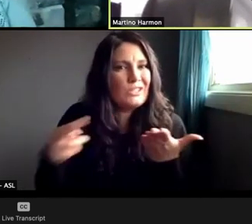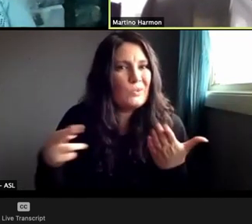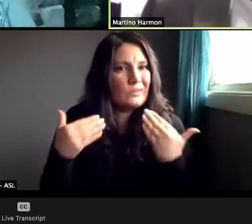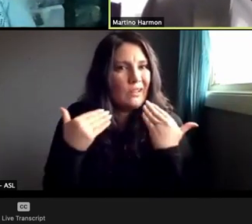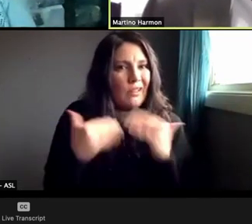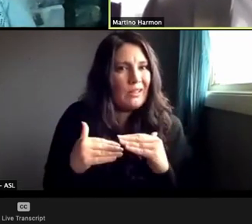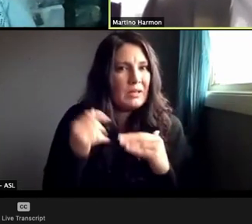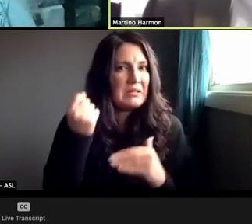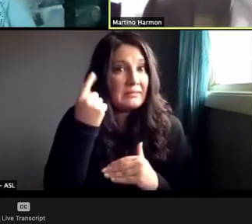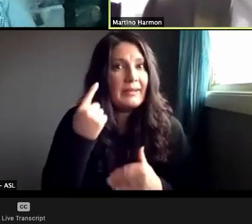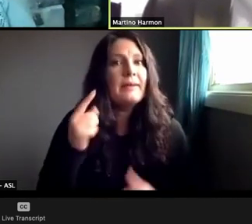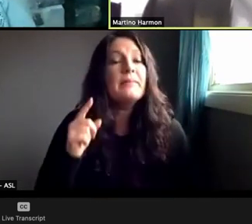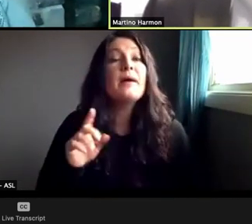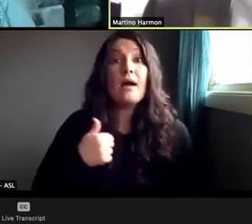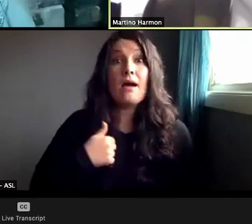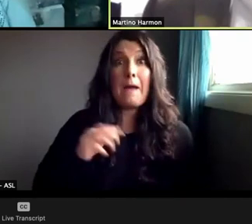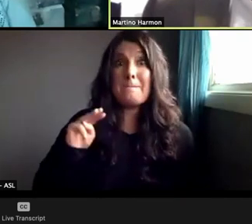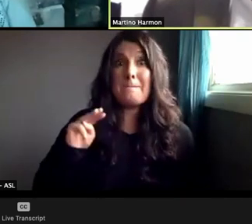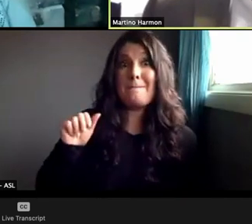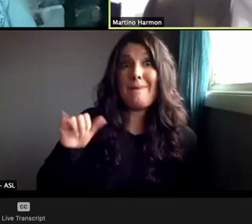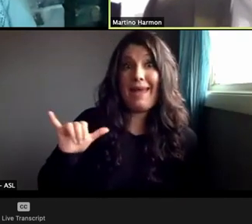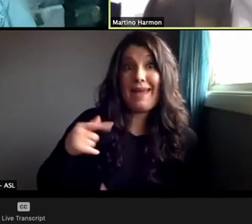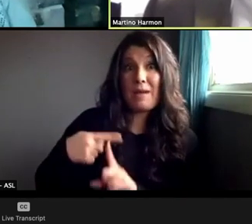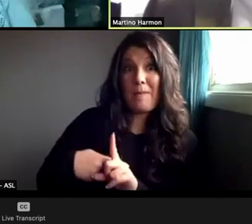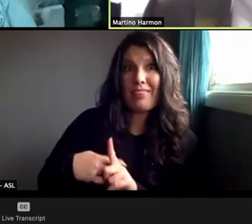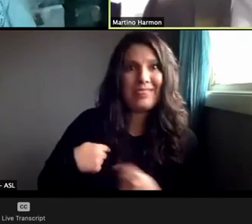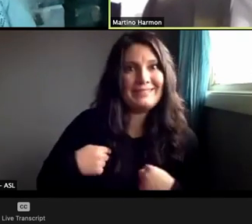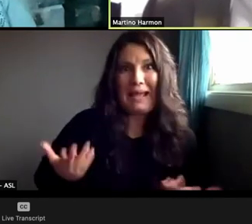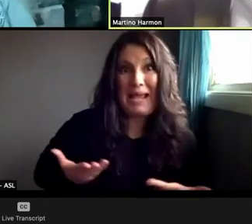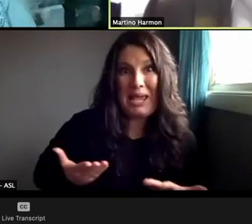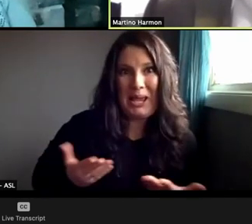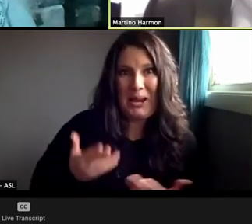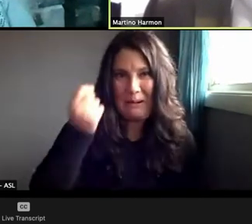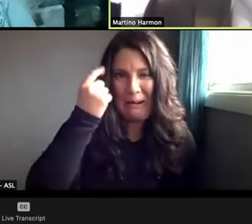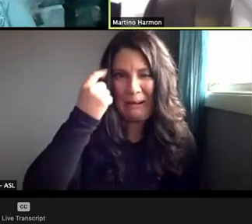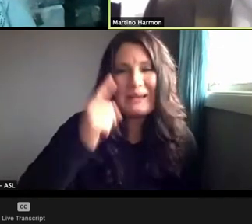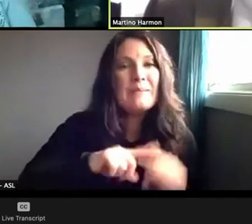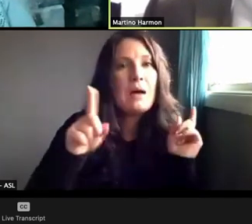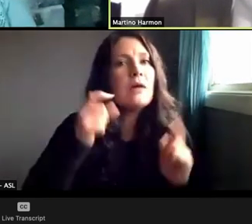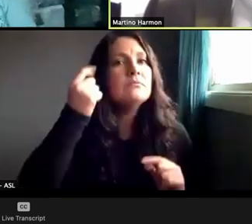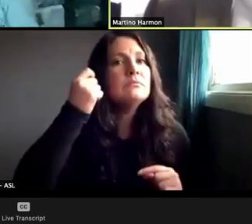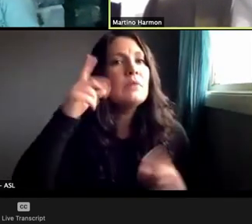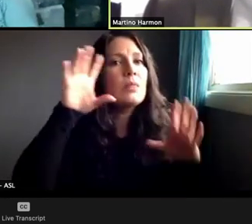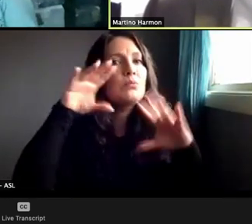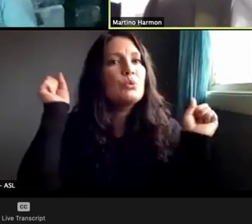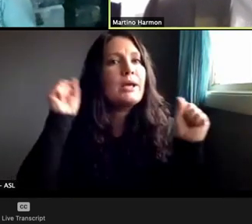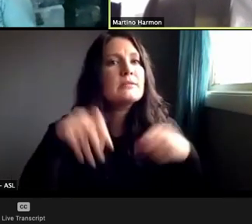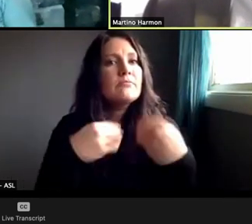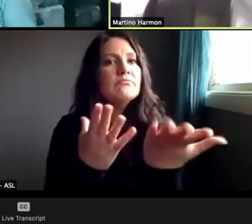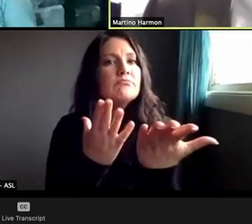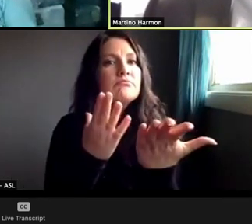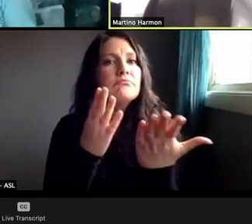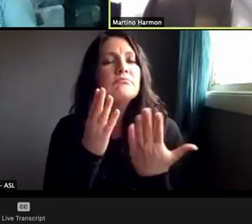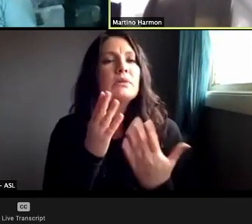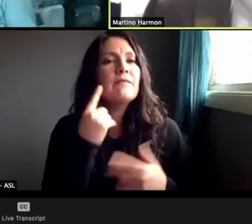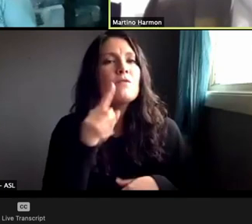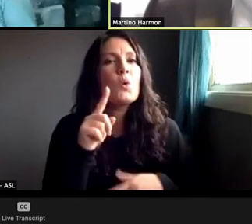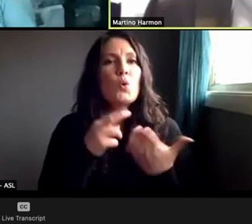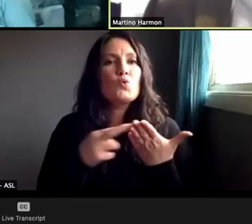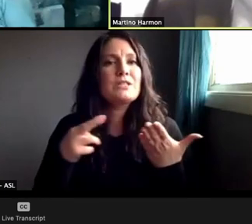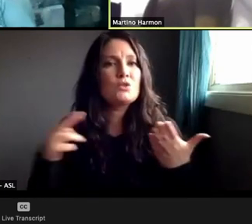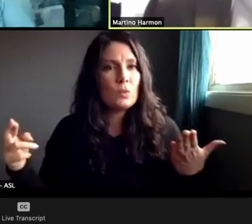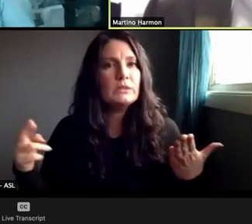okay, I wasn't here, but the president issued a set of guidelines to help with resource stability. In student life, you've been